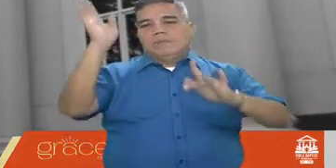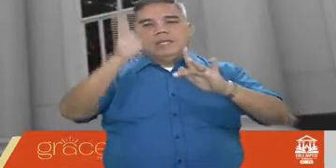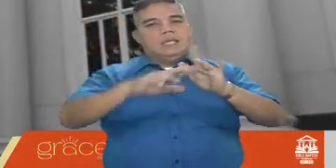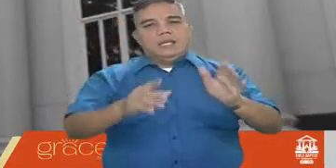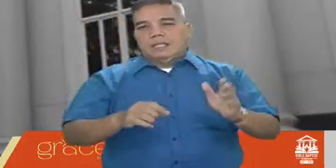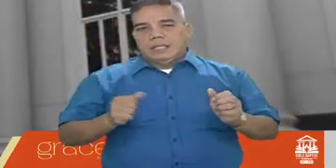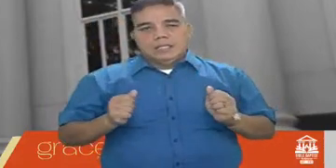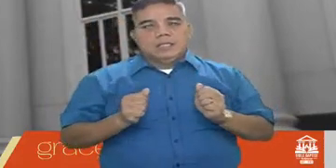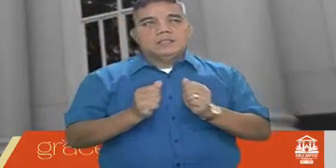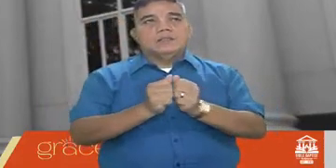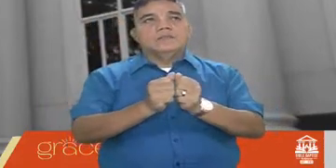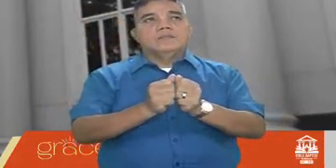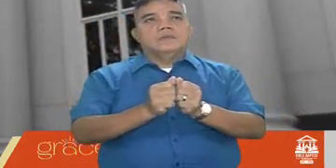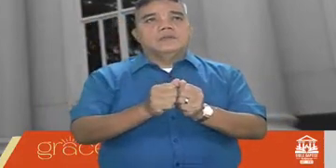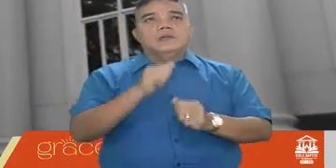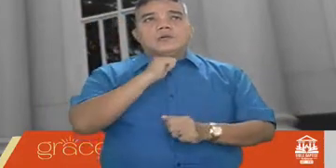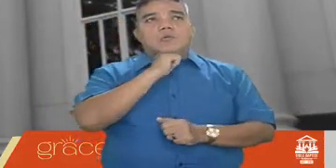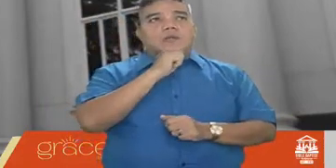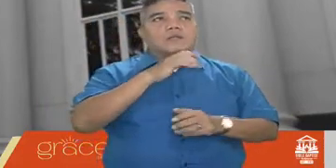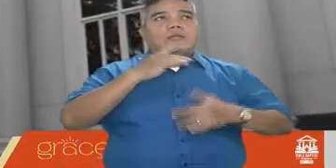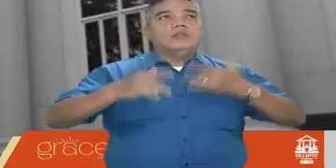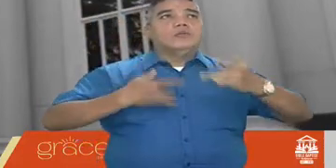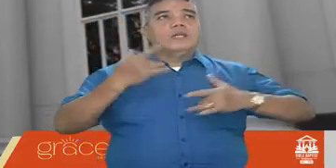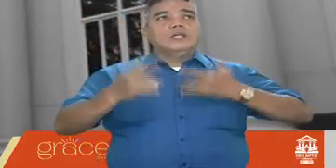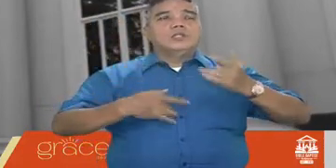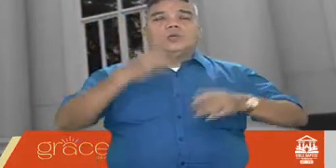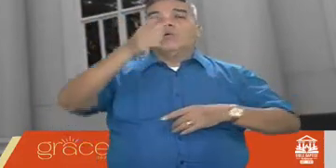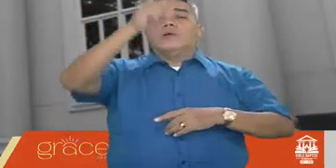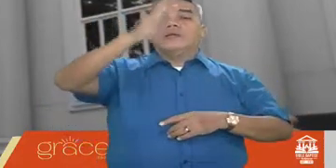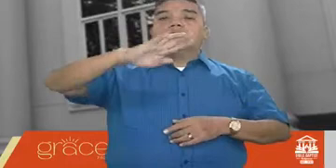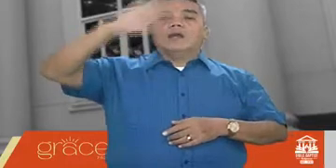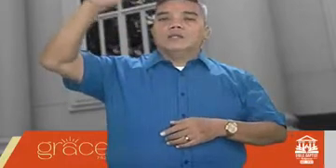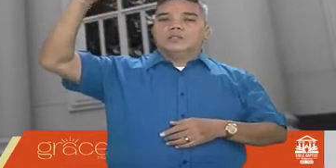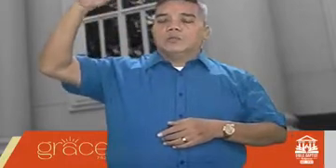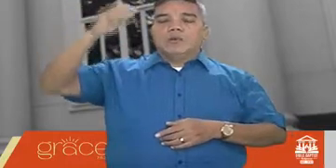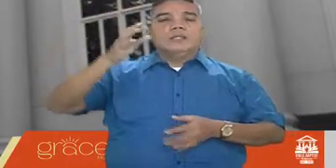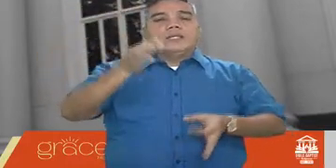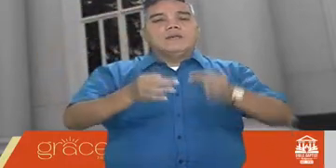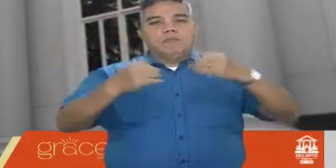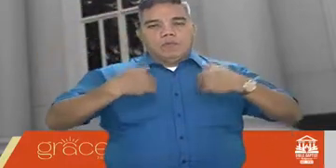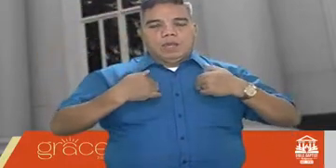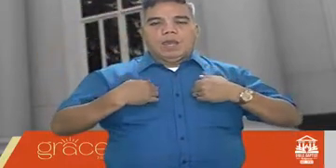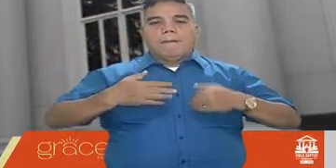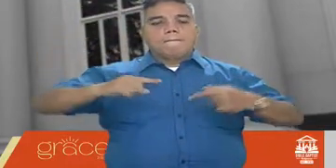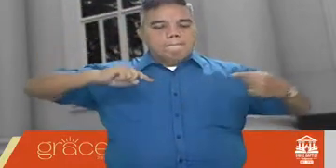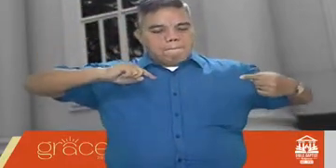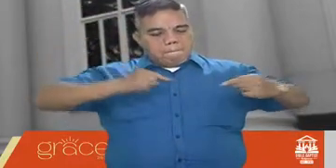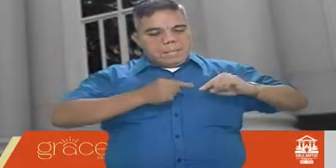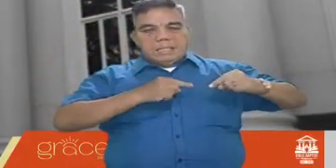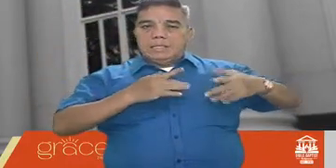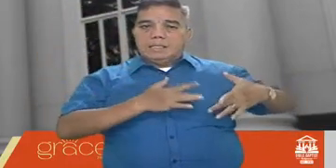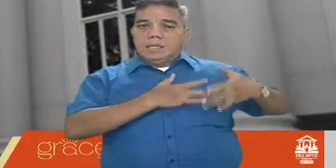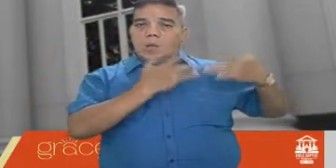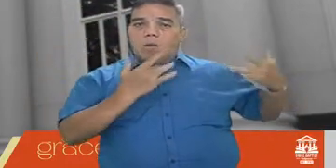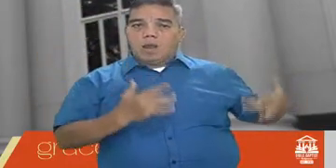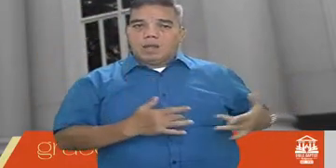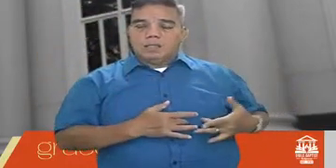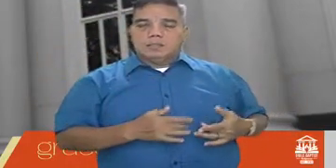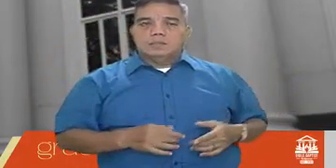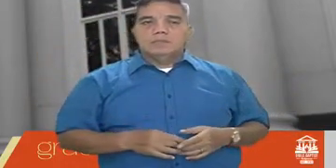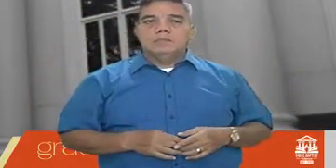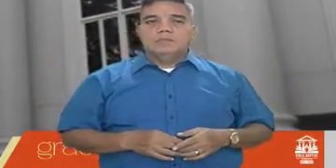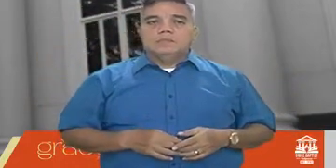They cannot exist. We are not going to enjoy God's grace if we have bitterness in our hearts.